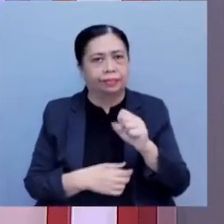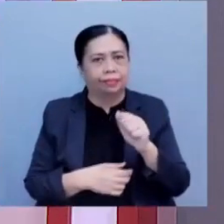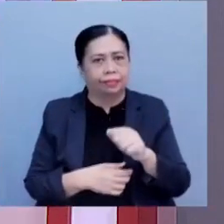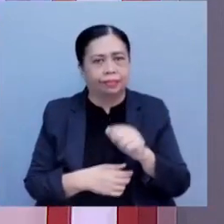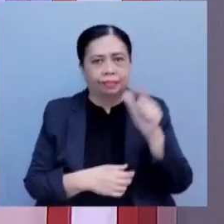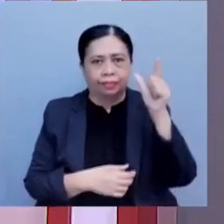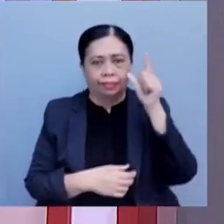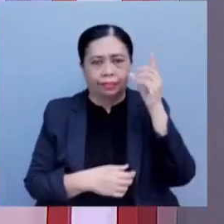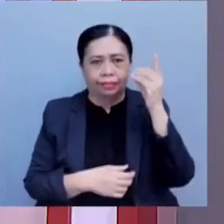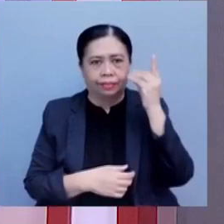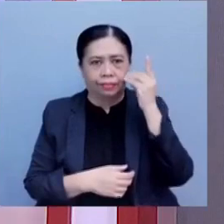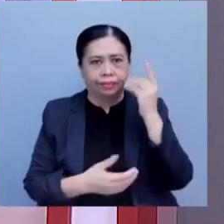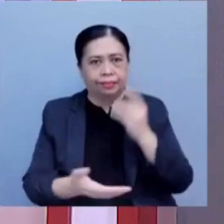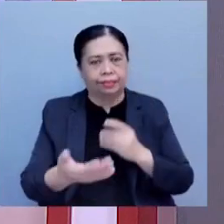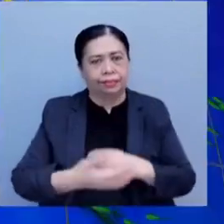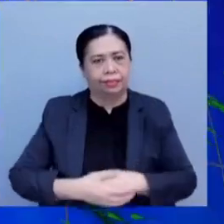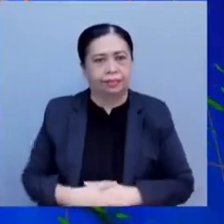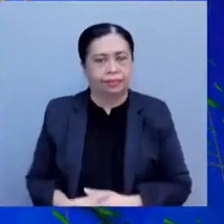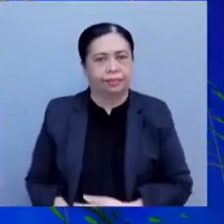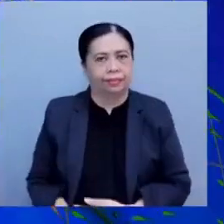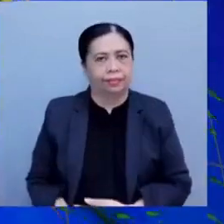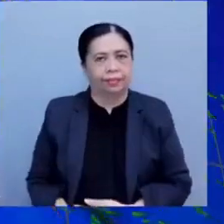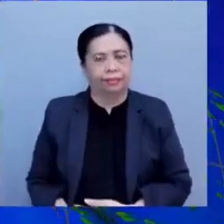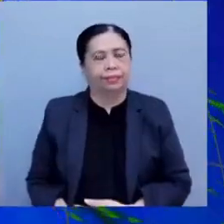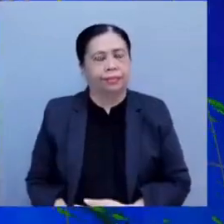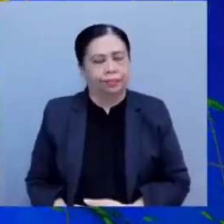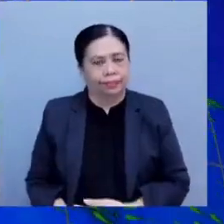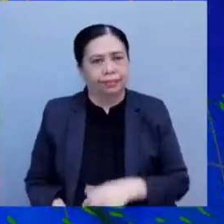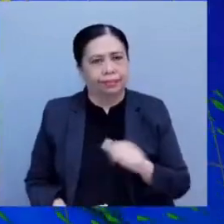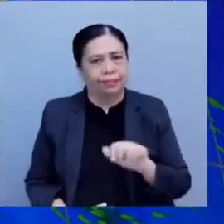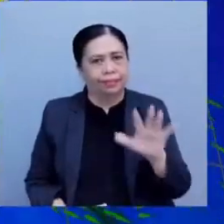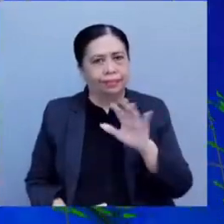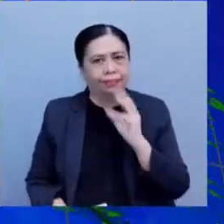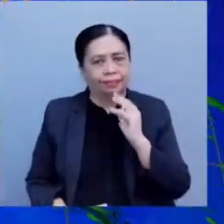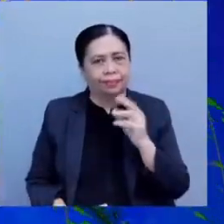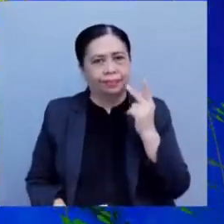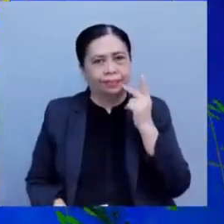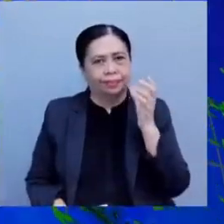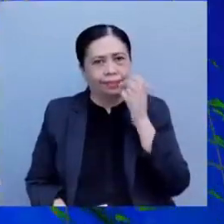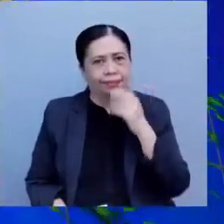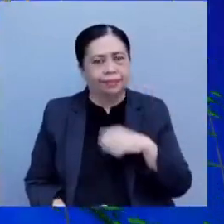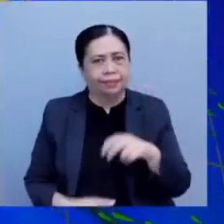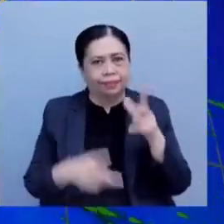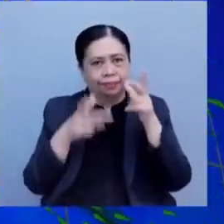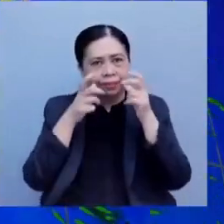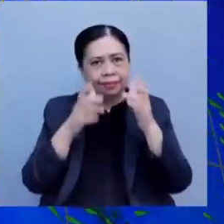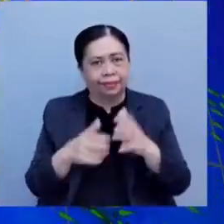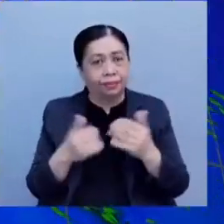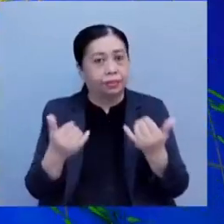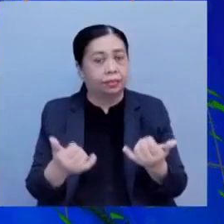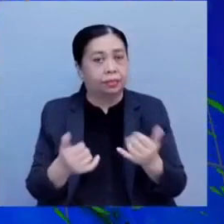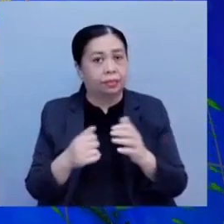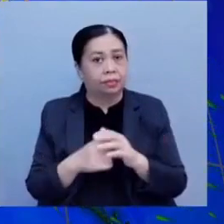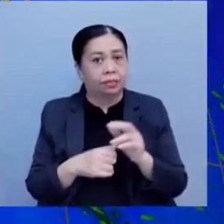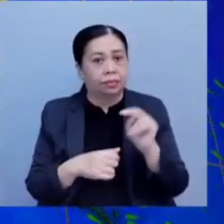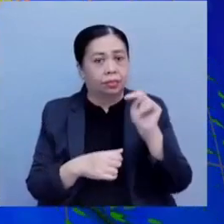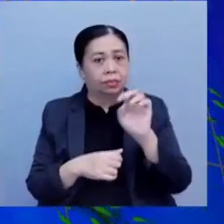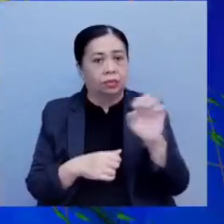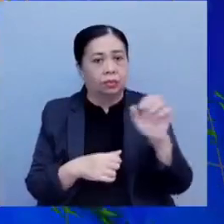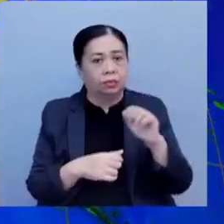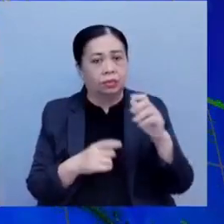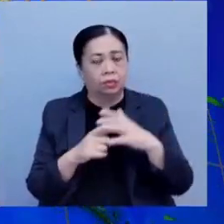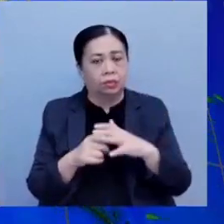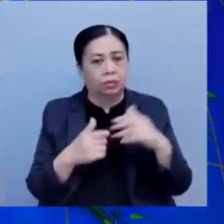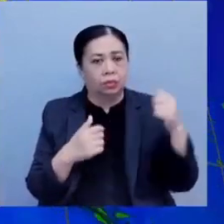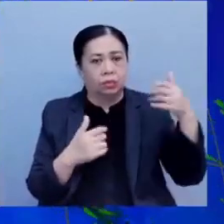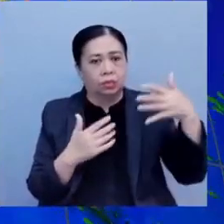La Cruz. Lori, go ahead. Yes, good morning, ma'am, and all our viewers and listeners. At the moment, the northeast monsoon continues to prevail